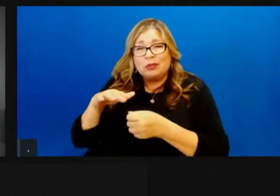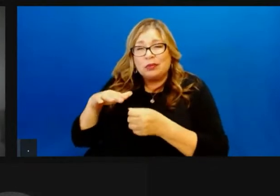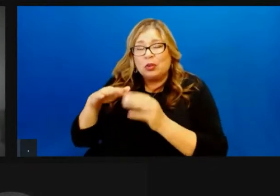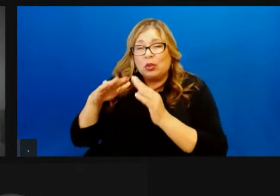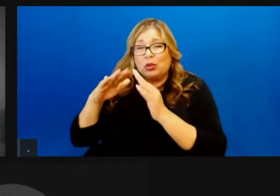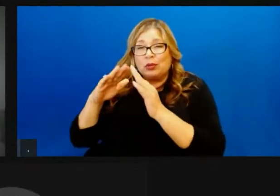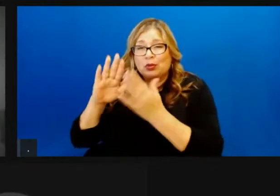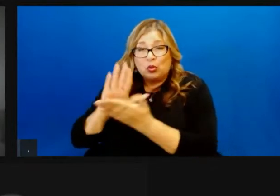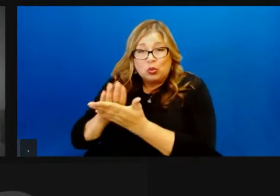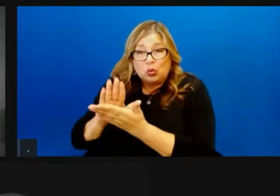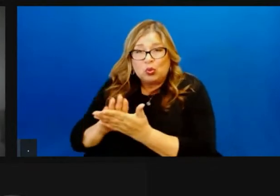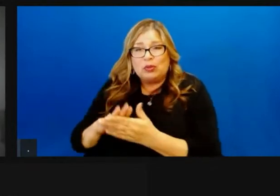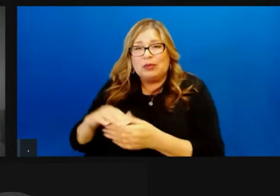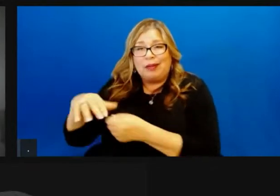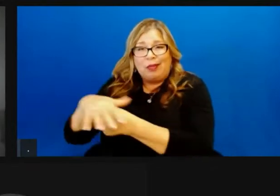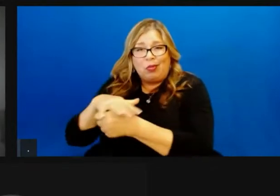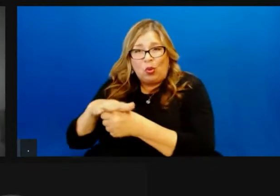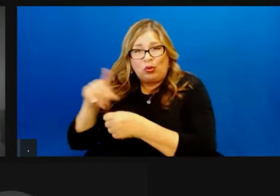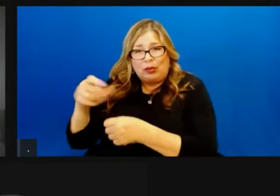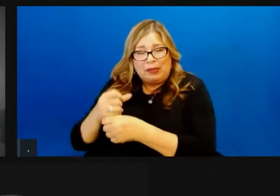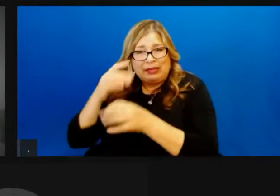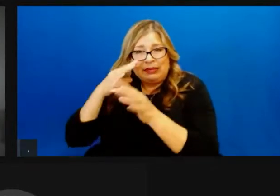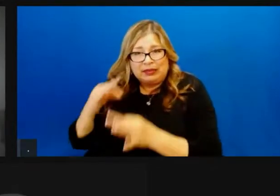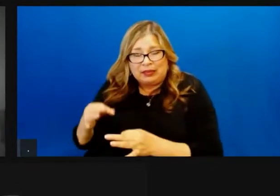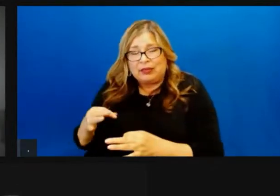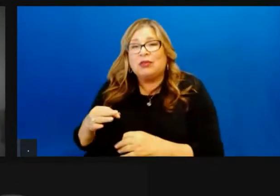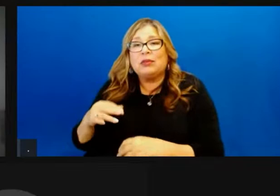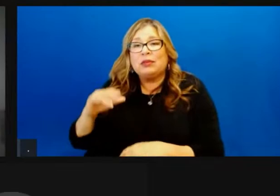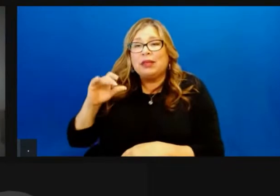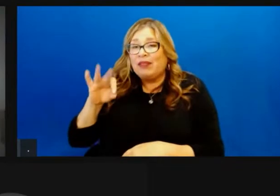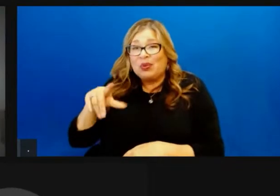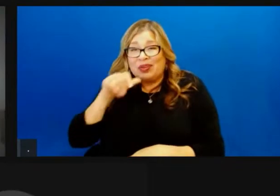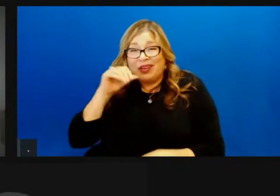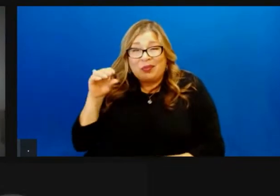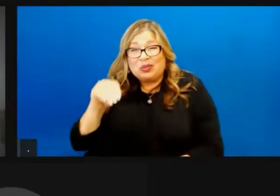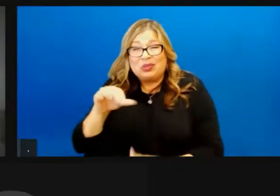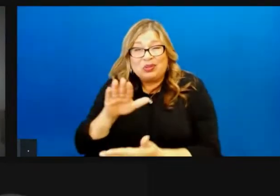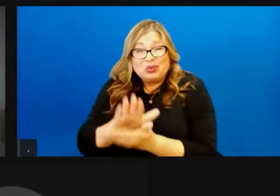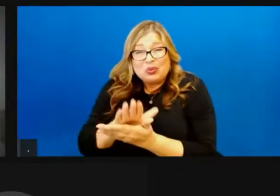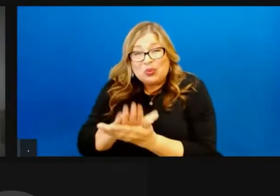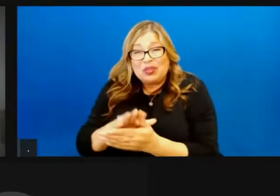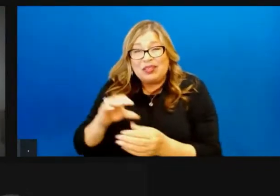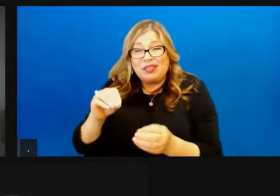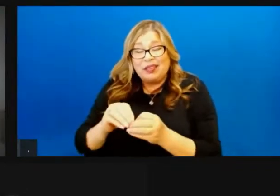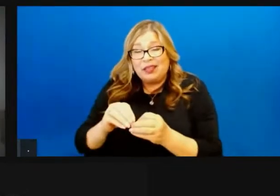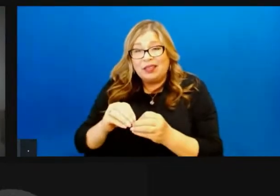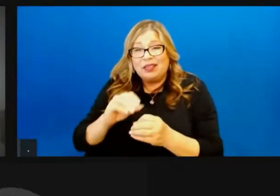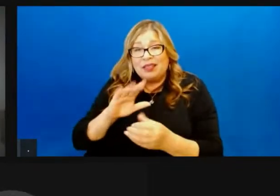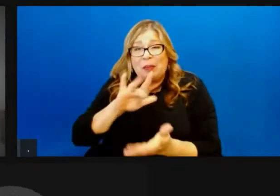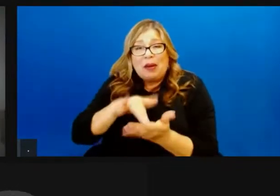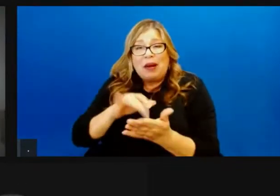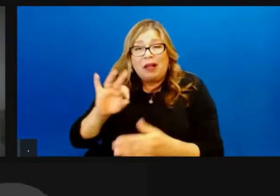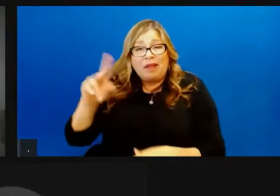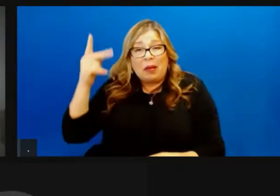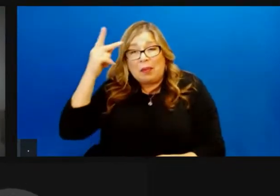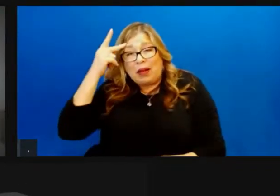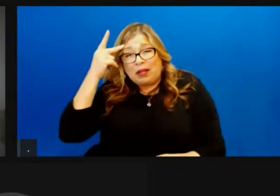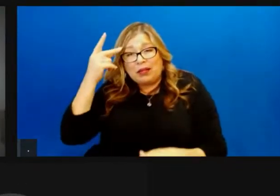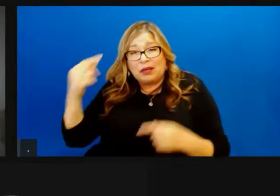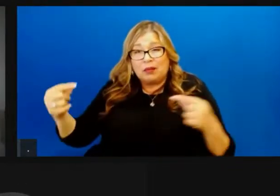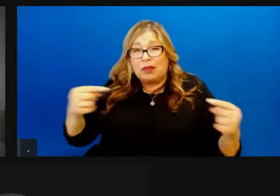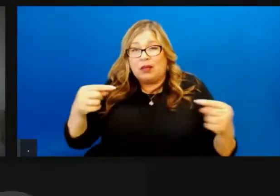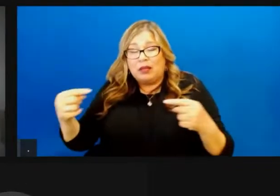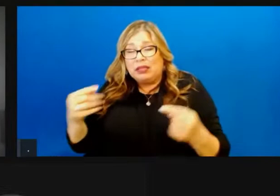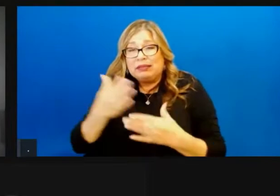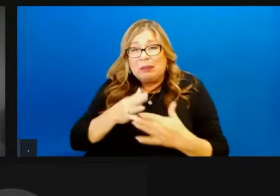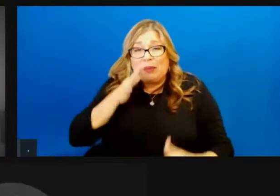in the middle of the political debate again, where they once again have to face some parents who want the masks off and other parents who want the masks